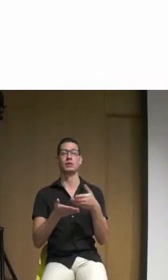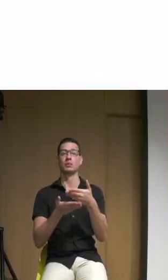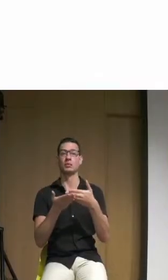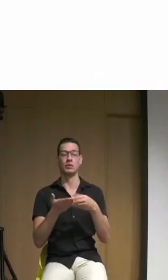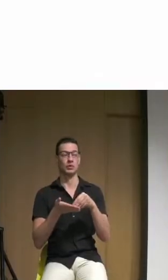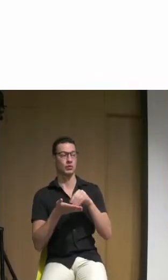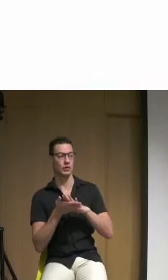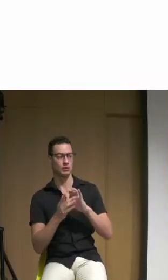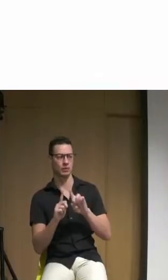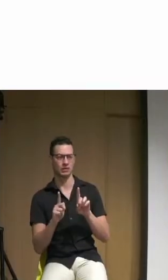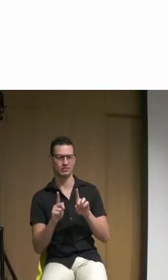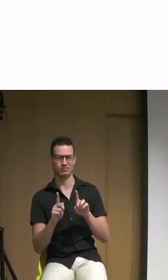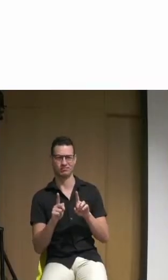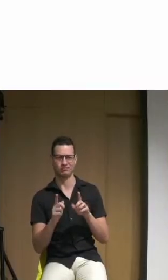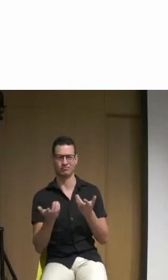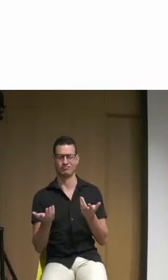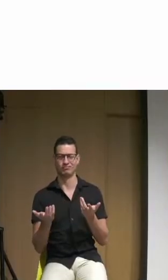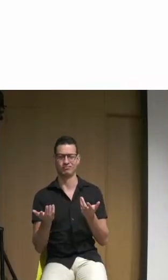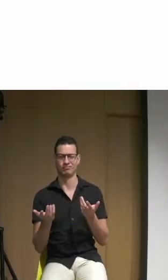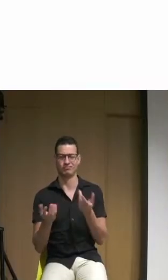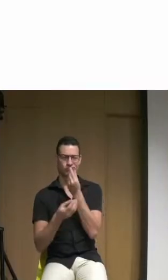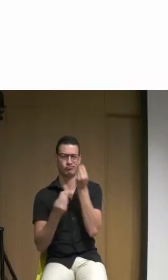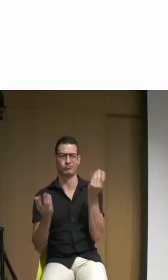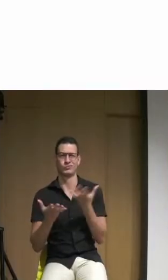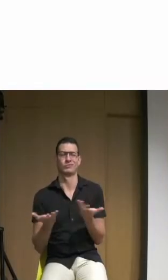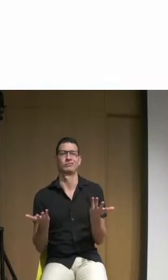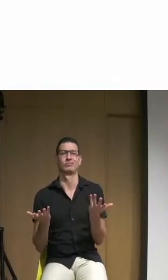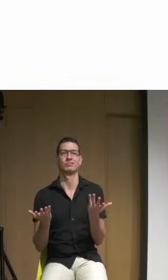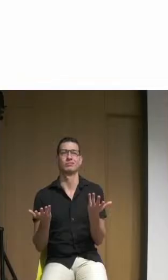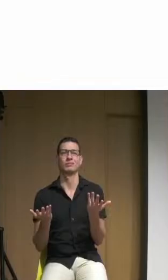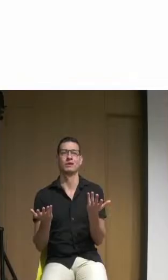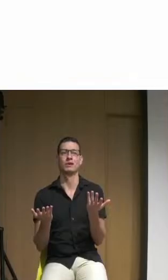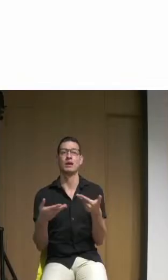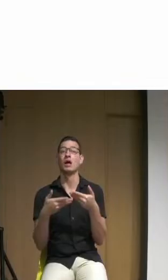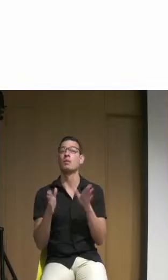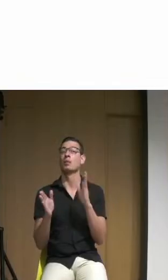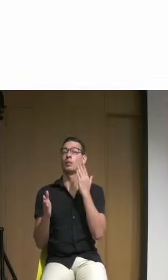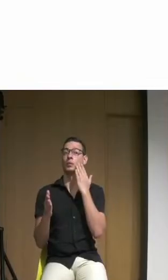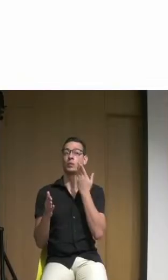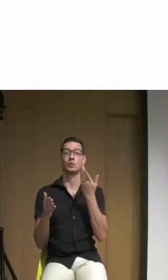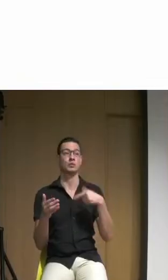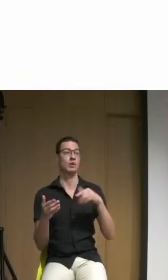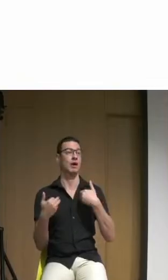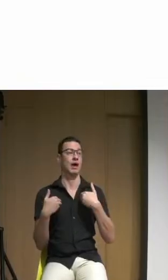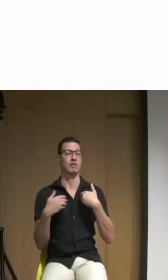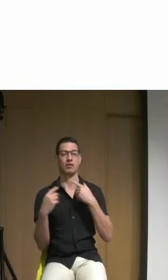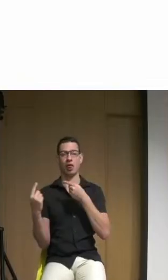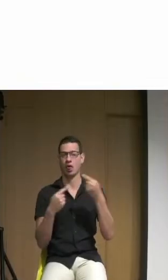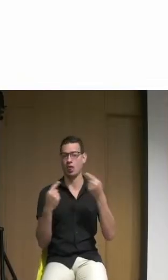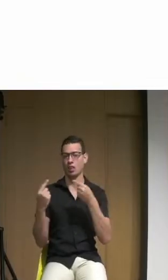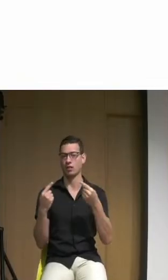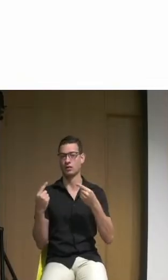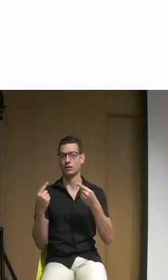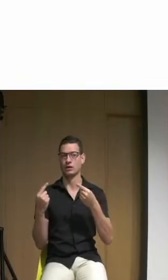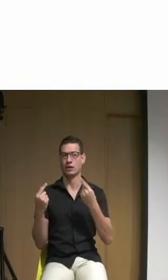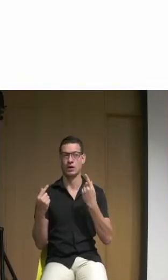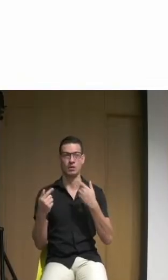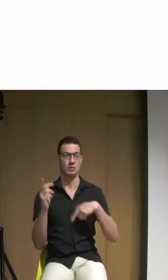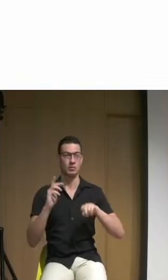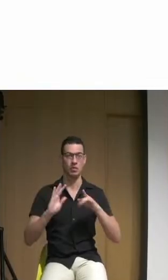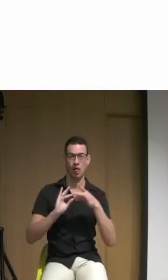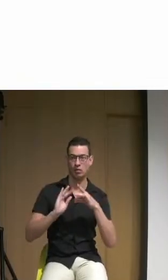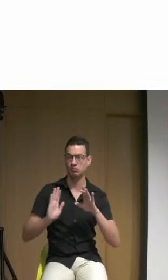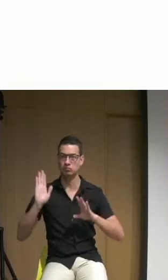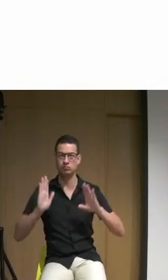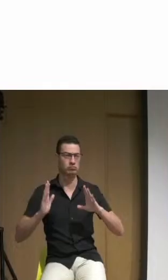not terrified by that. So the public knows that we had some disagreements and there's some issues that were raised. I'm not terrified about that. But the other